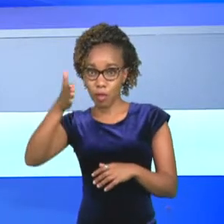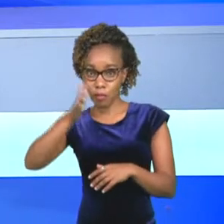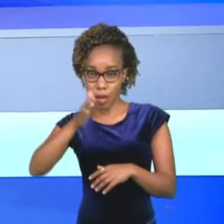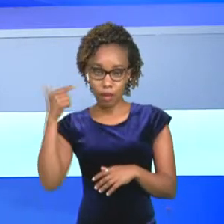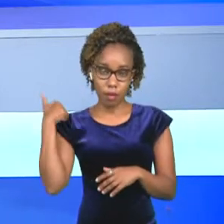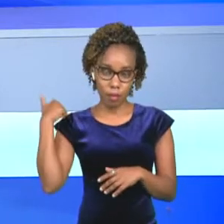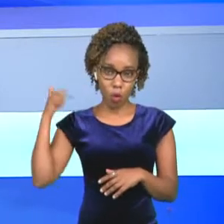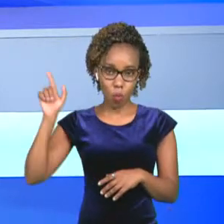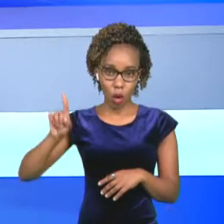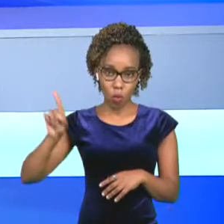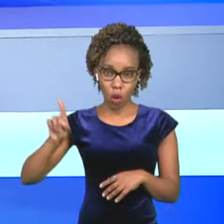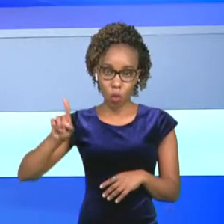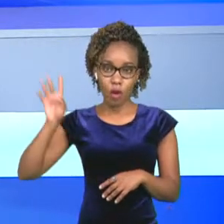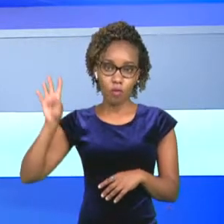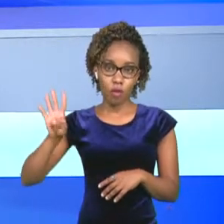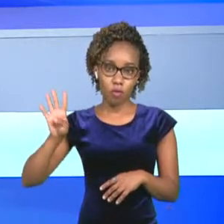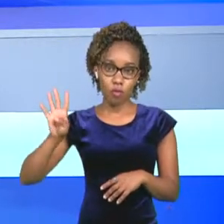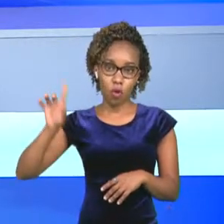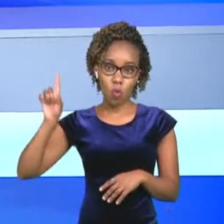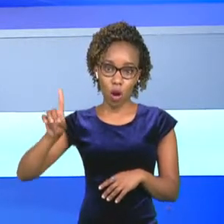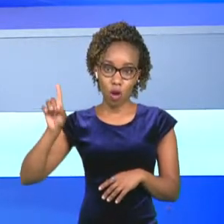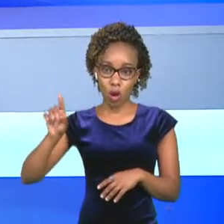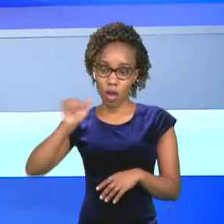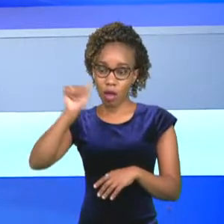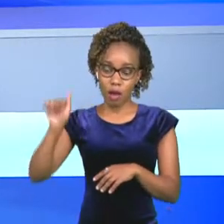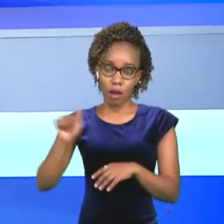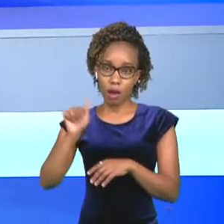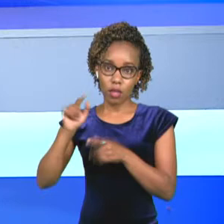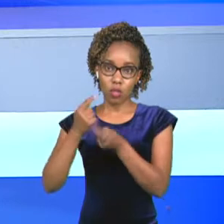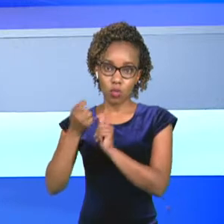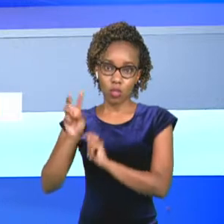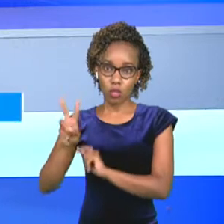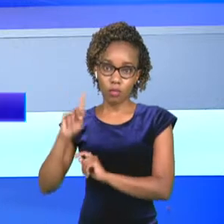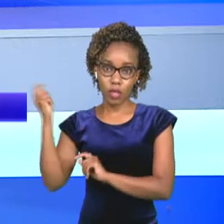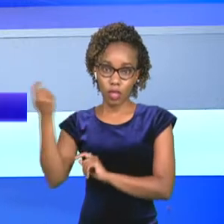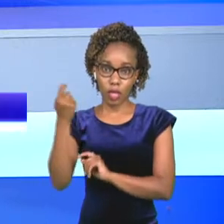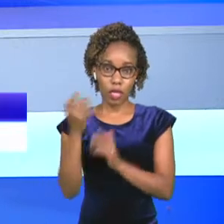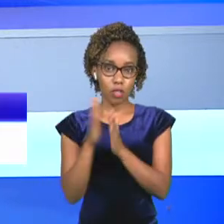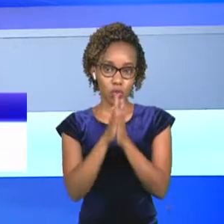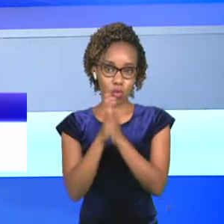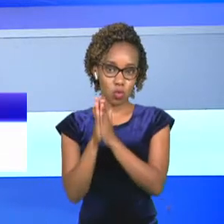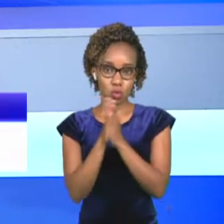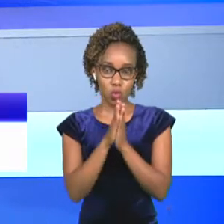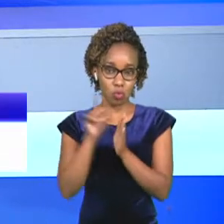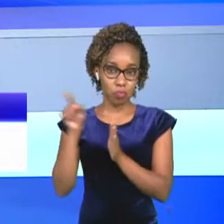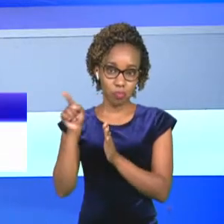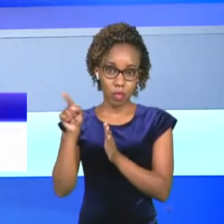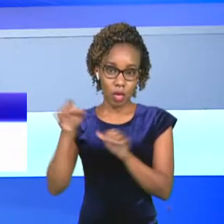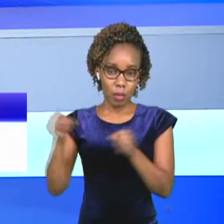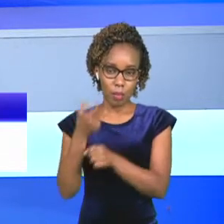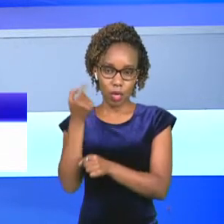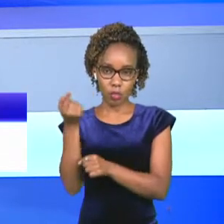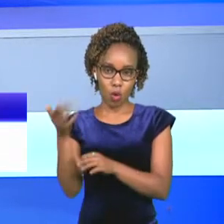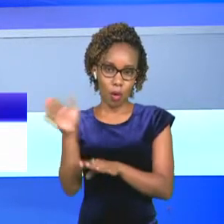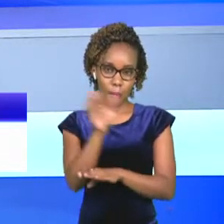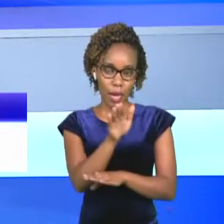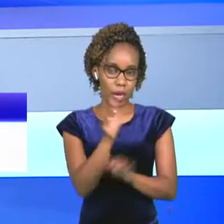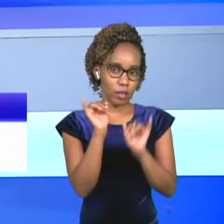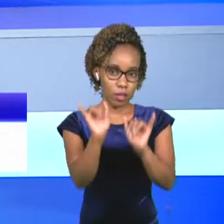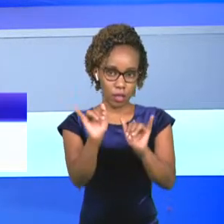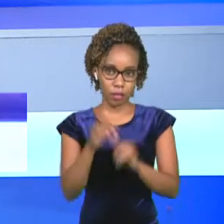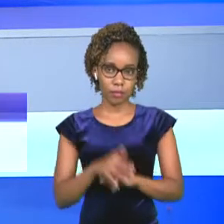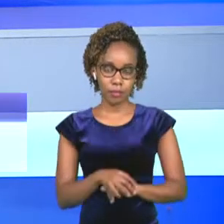SMS 111 and at Switch TV Kenya and at Lincoln Umbuga. With us, Derry now, take a short commercial break. Stay tuned, we'll be back with more.